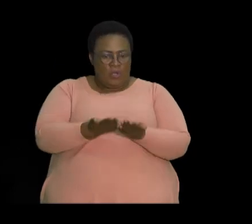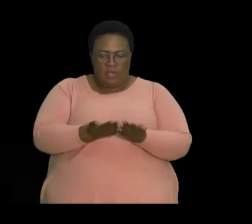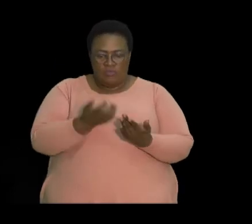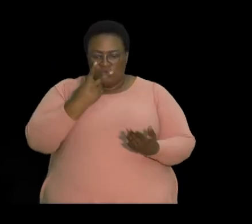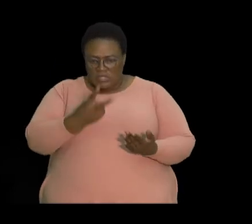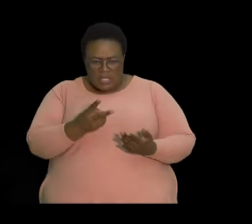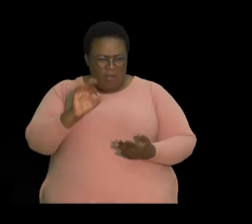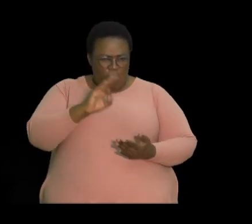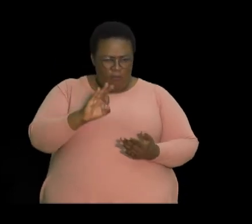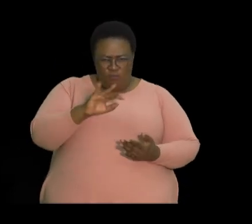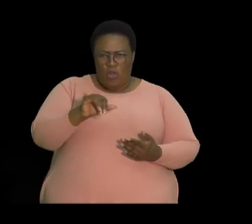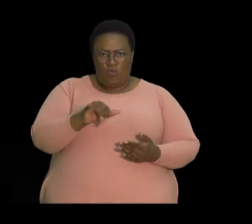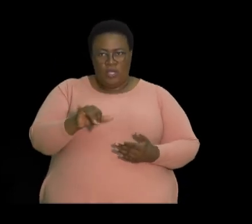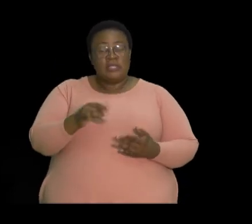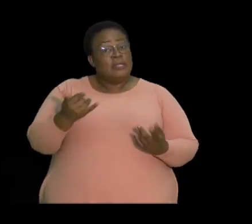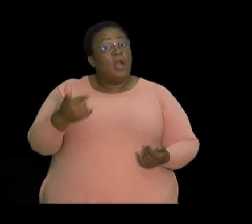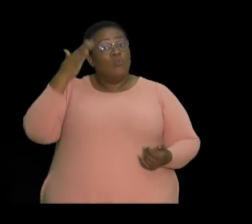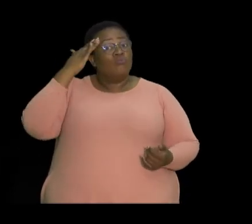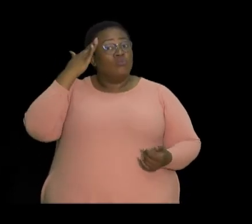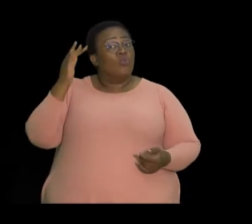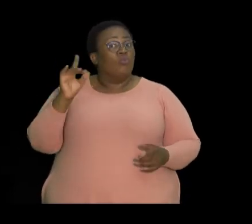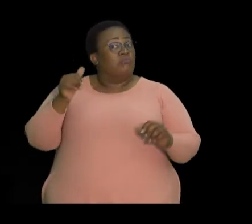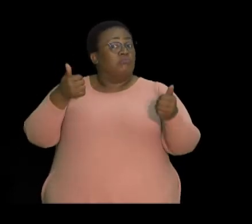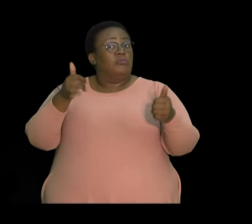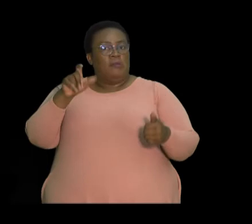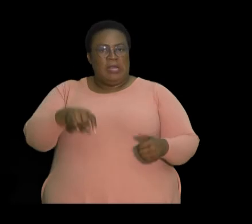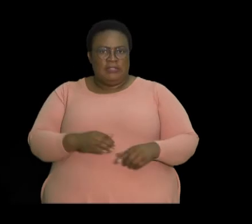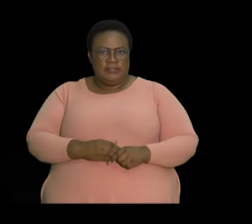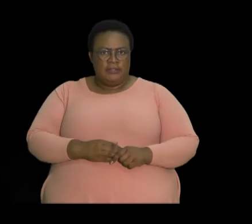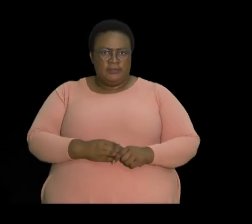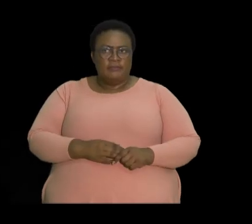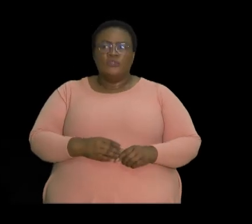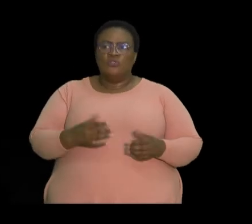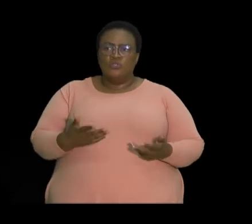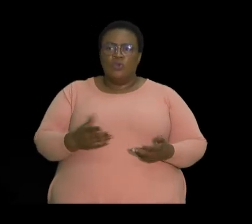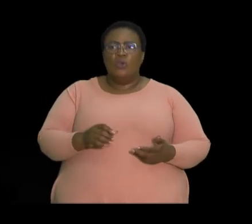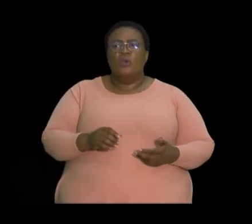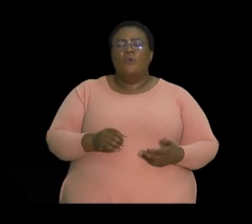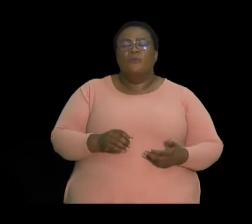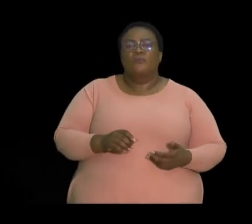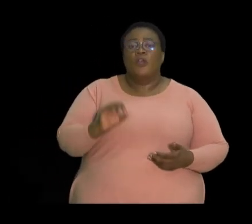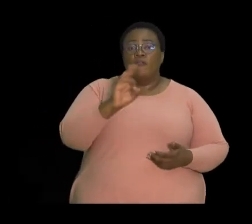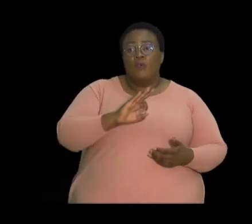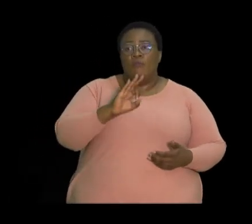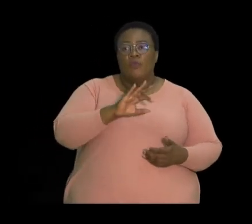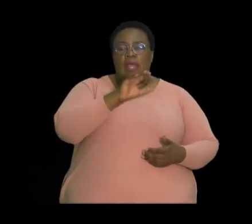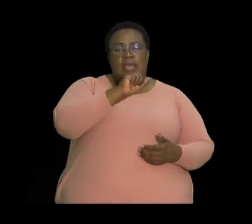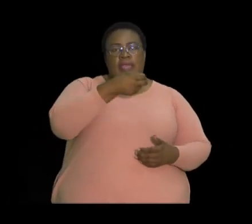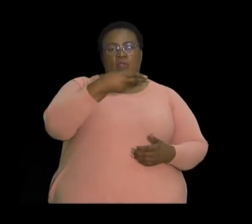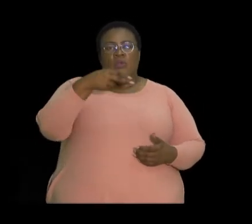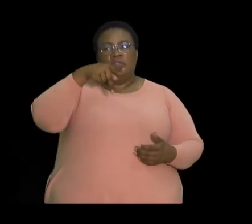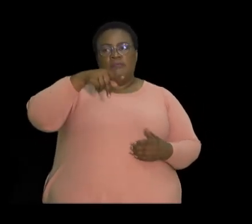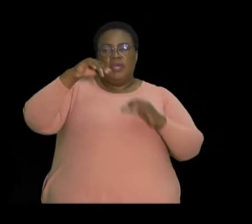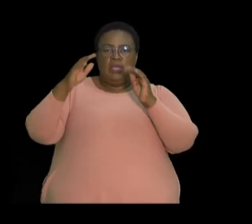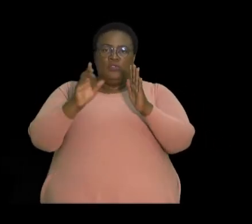what the formula is. Now you must be knowing this formula. Anyways, the formula is A is equals to P